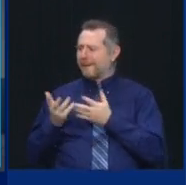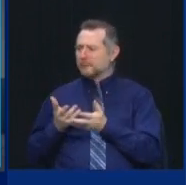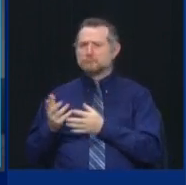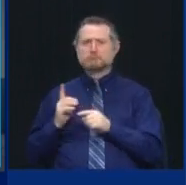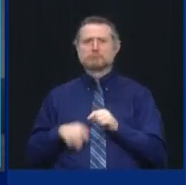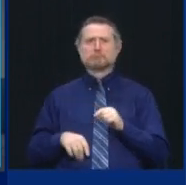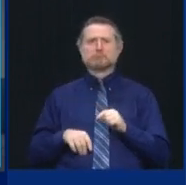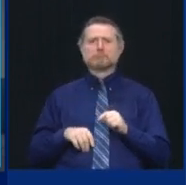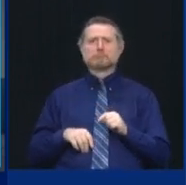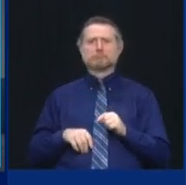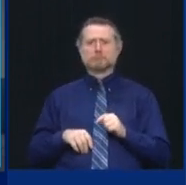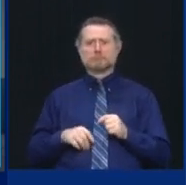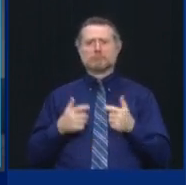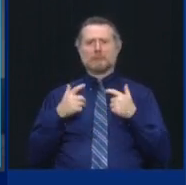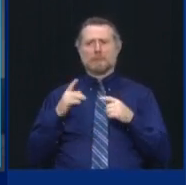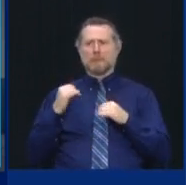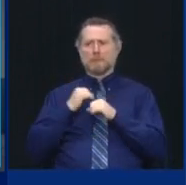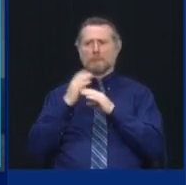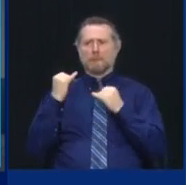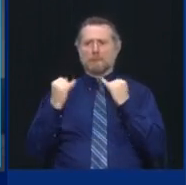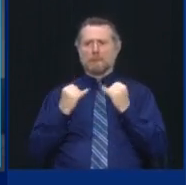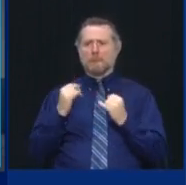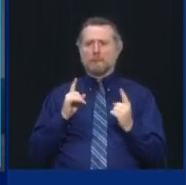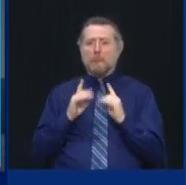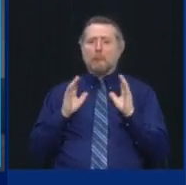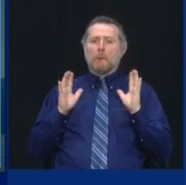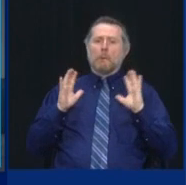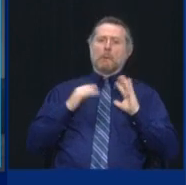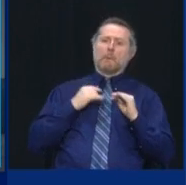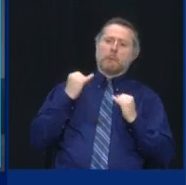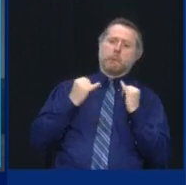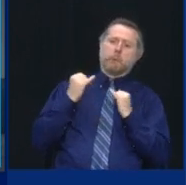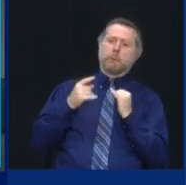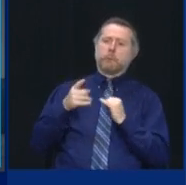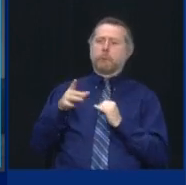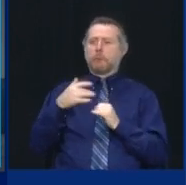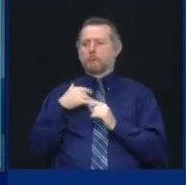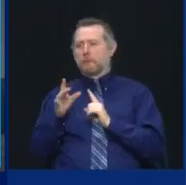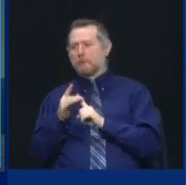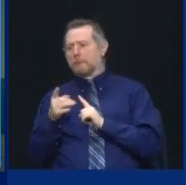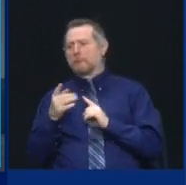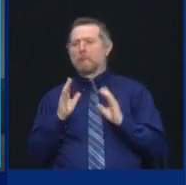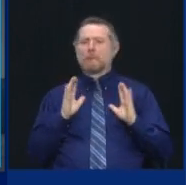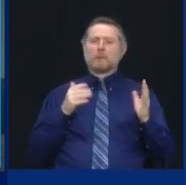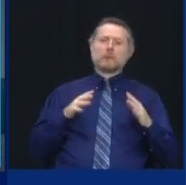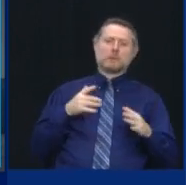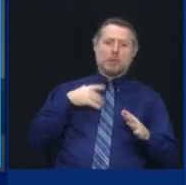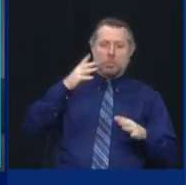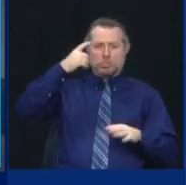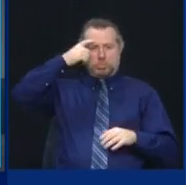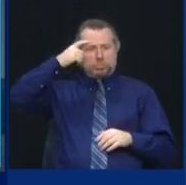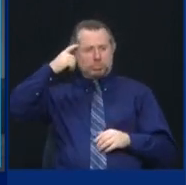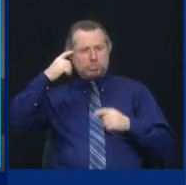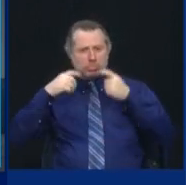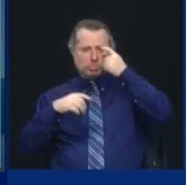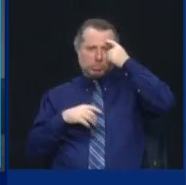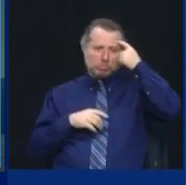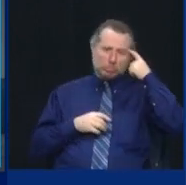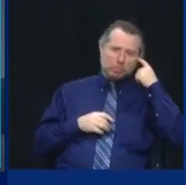You have to be worried about everyone you see. The psychological trauma, the mental health trauma.